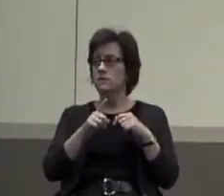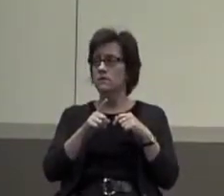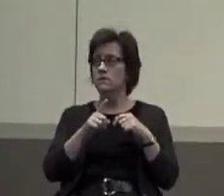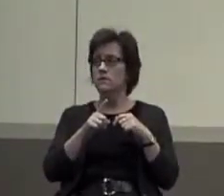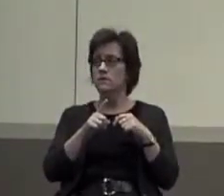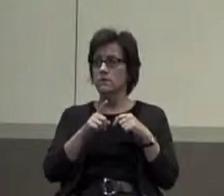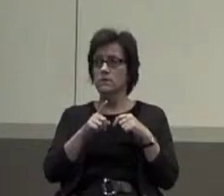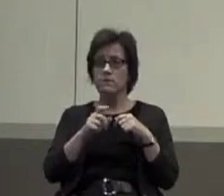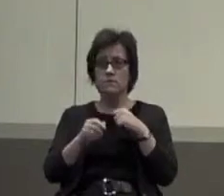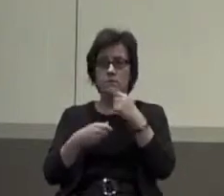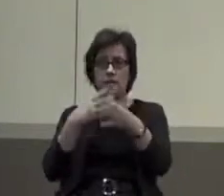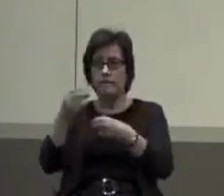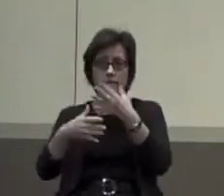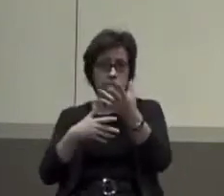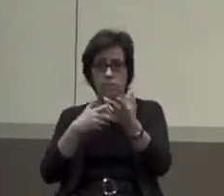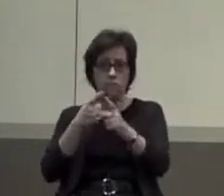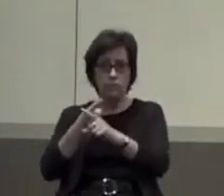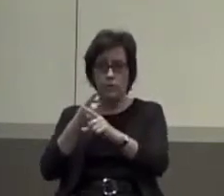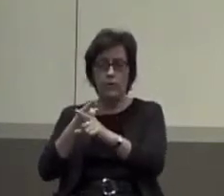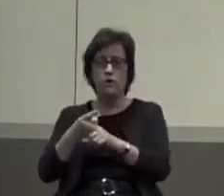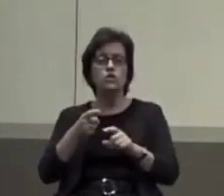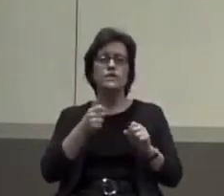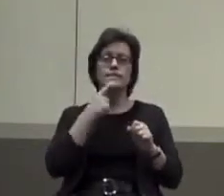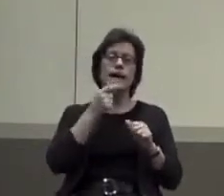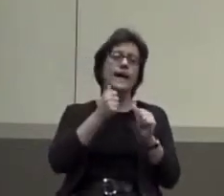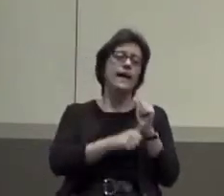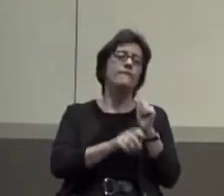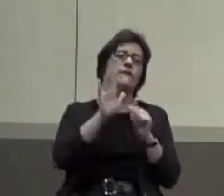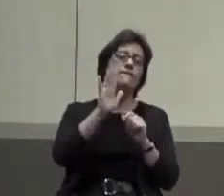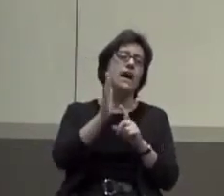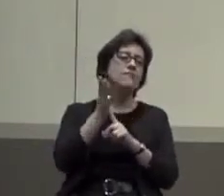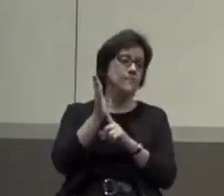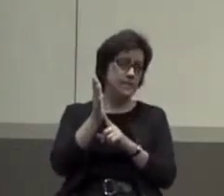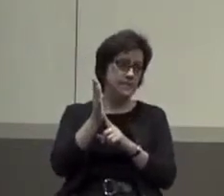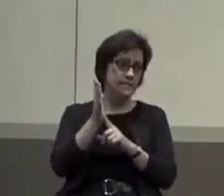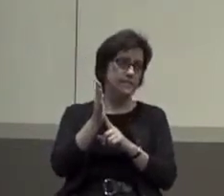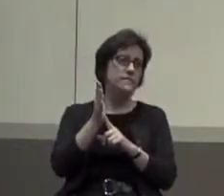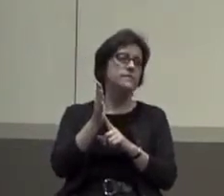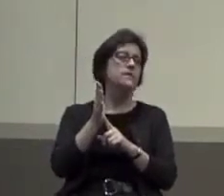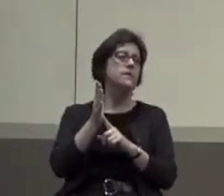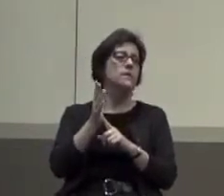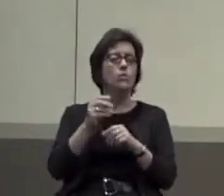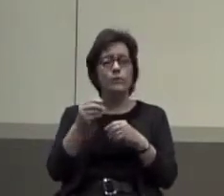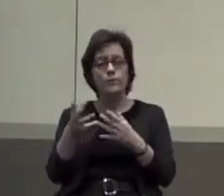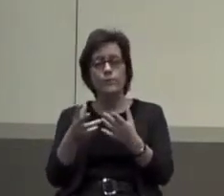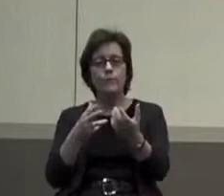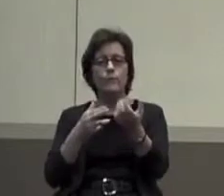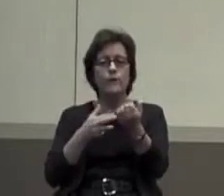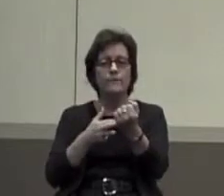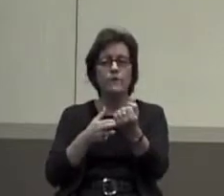reinforce appropriately, you could say every 5 minutes you will either reinforce or not.